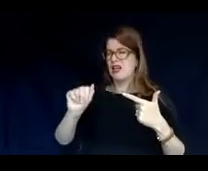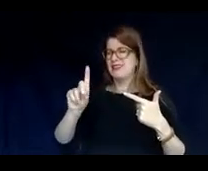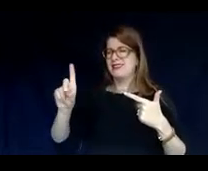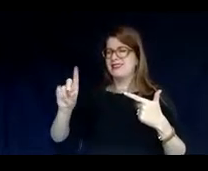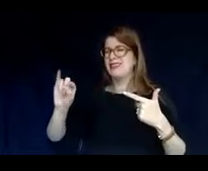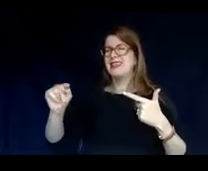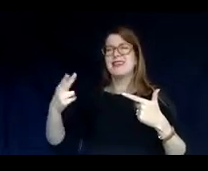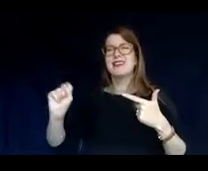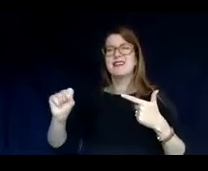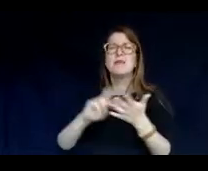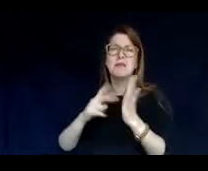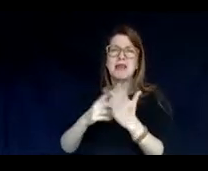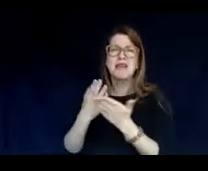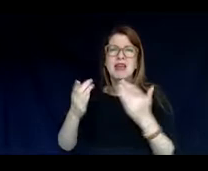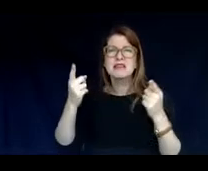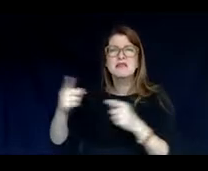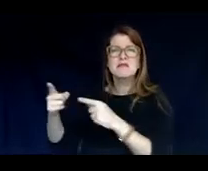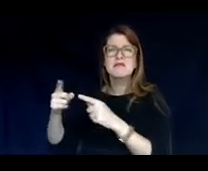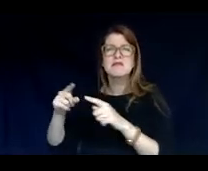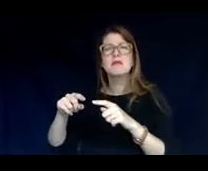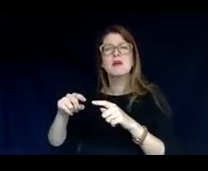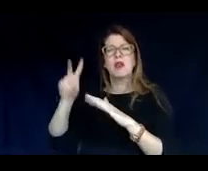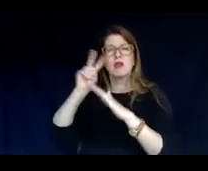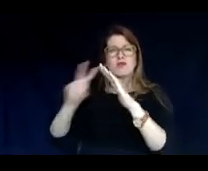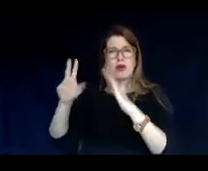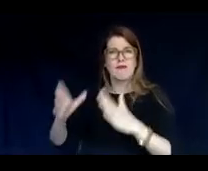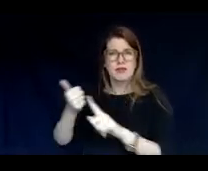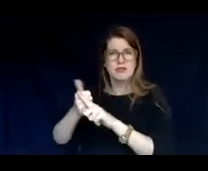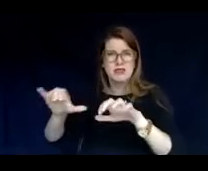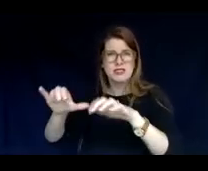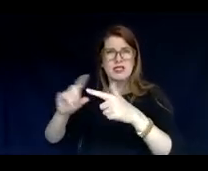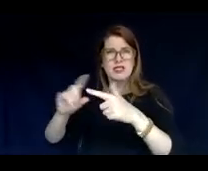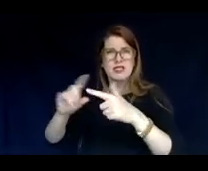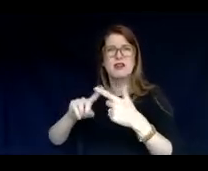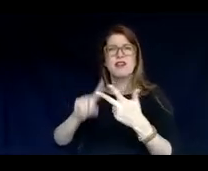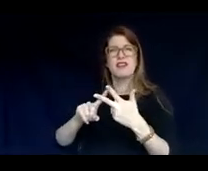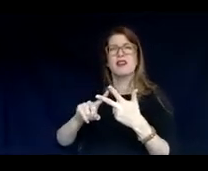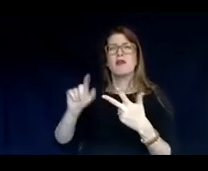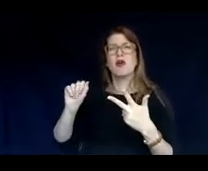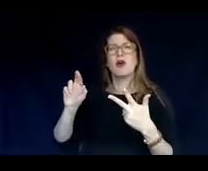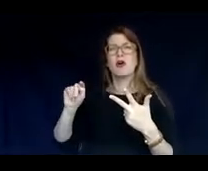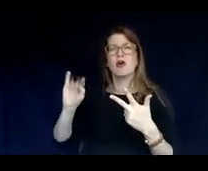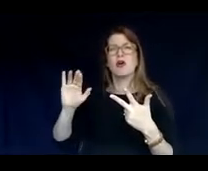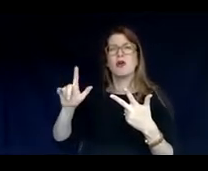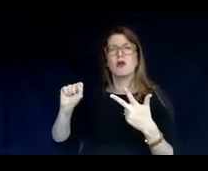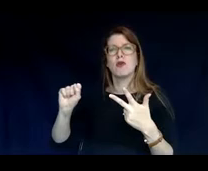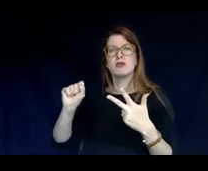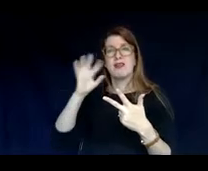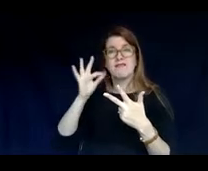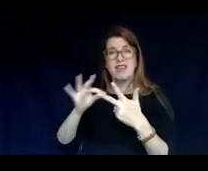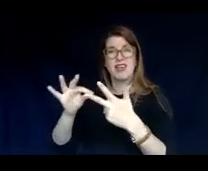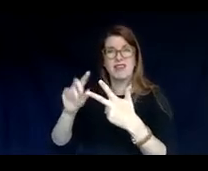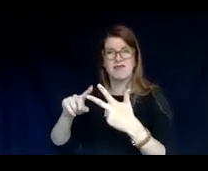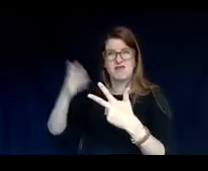sayings attributed to the Prophet Muhammad, and the six articles of faith, one of which was important to me. And those are the books of which God is the author